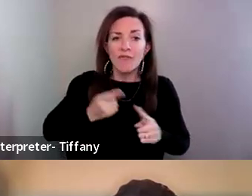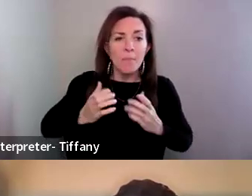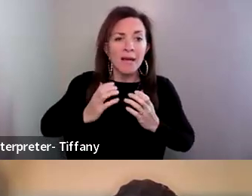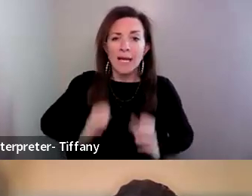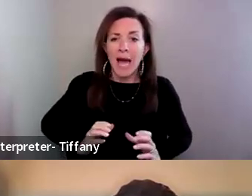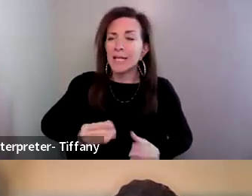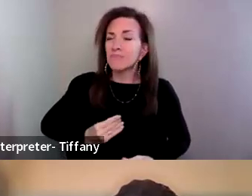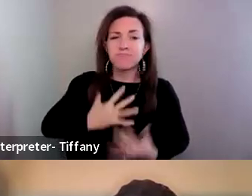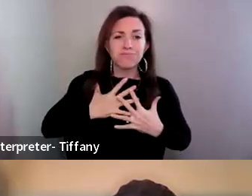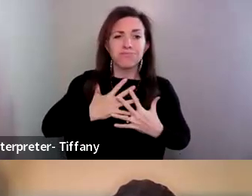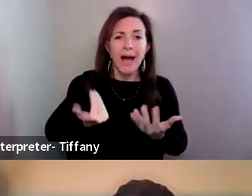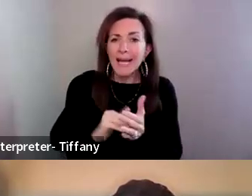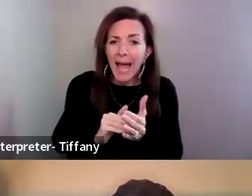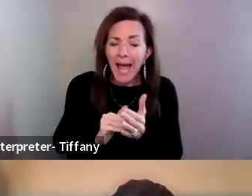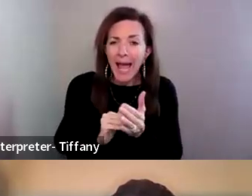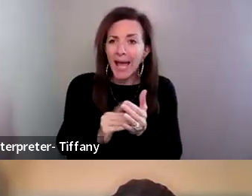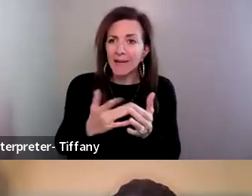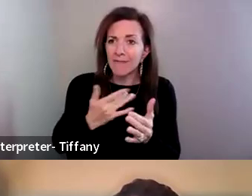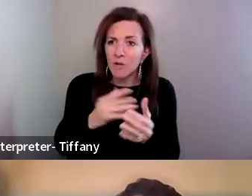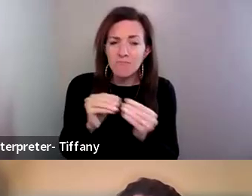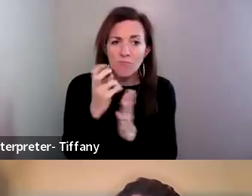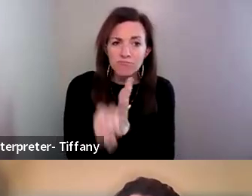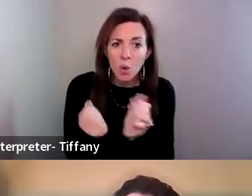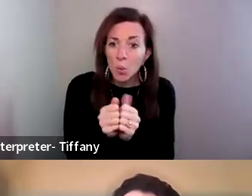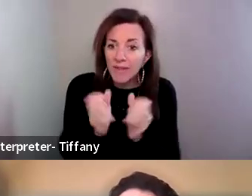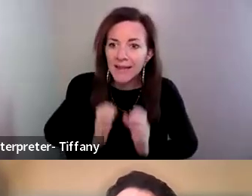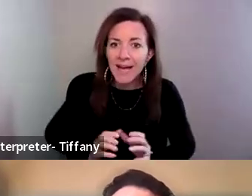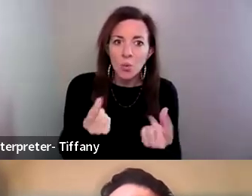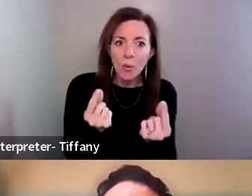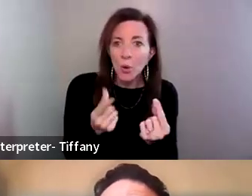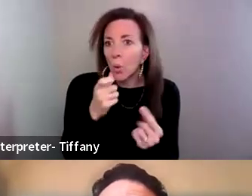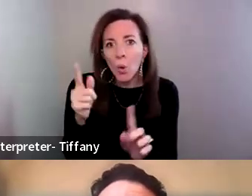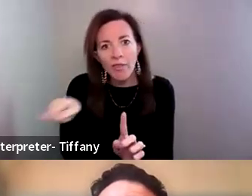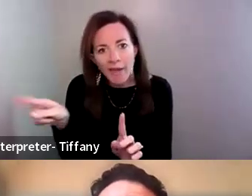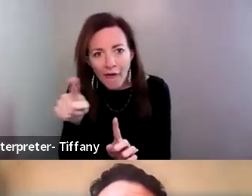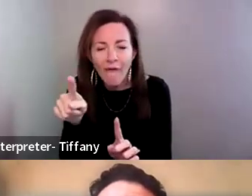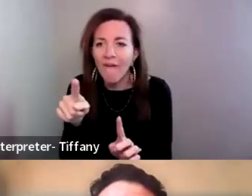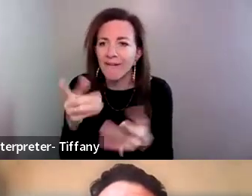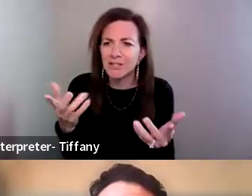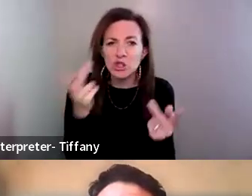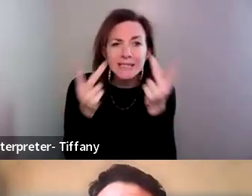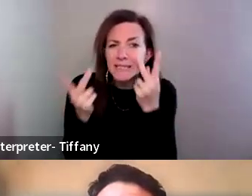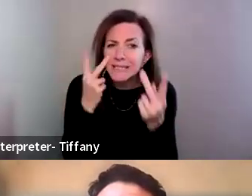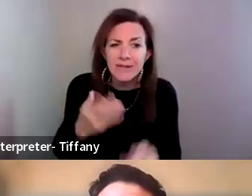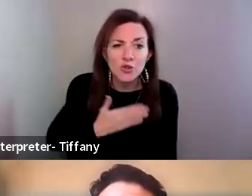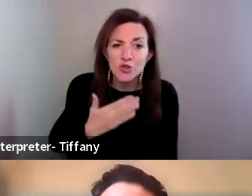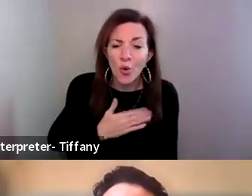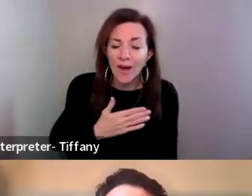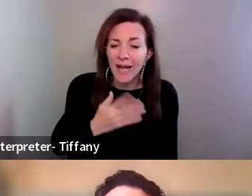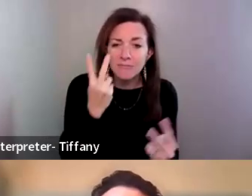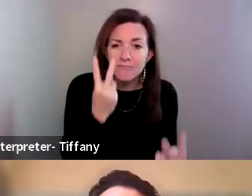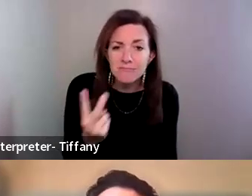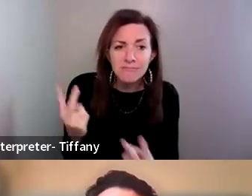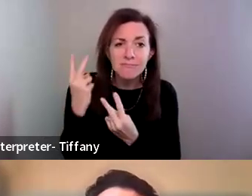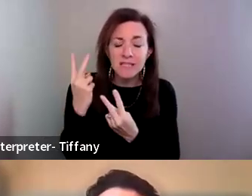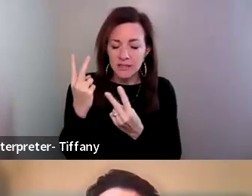really get back in touch, hands-on in touch with our clients, what we do, who they are, and and just see that joy. And it really brings me back to